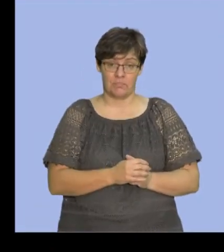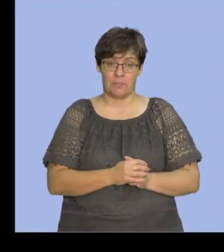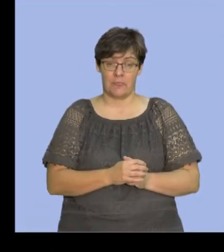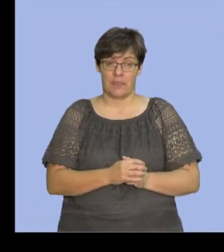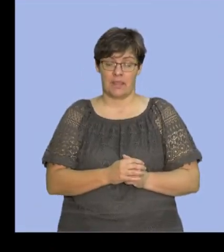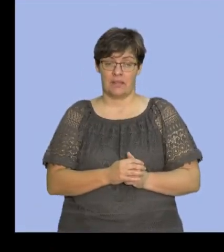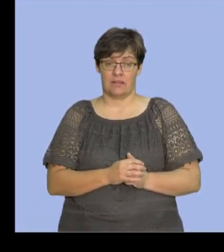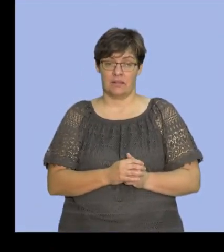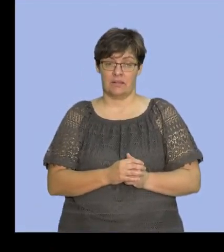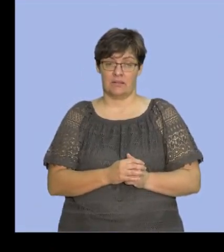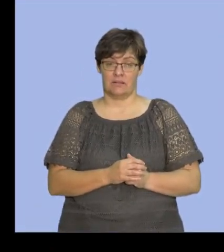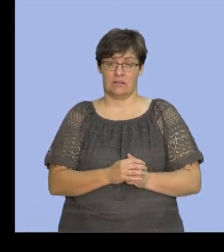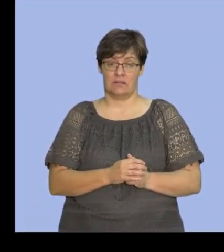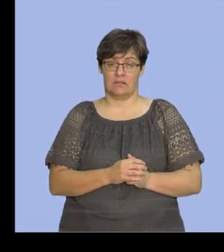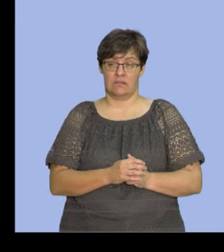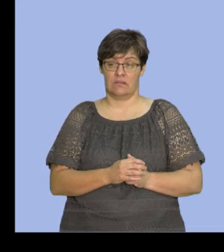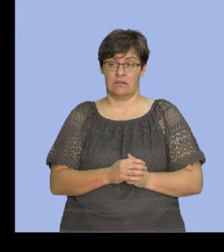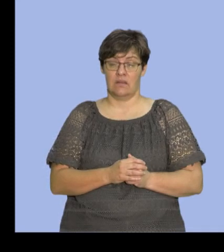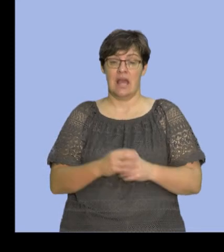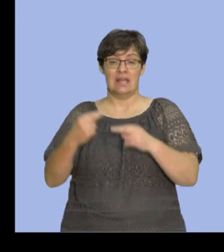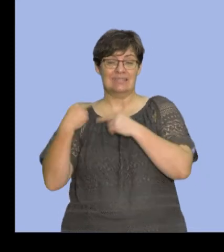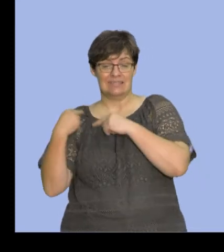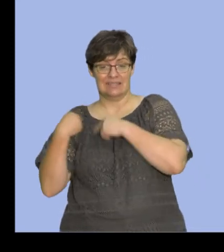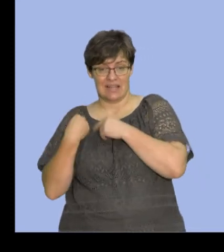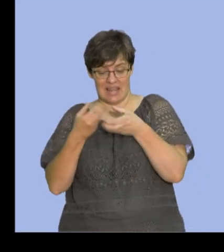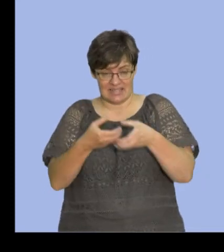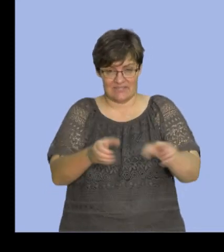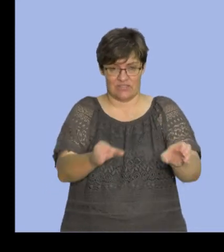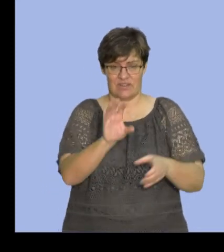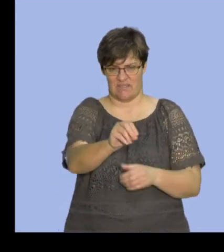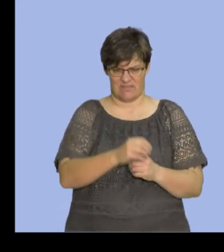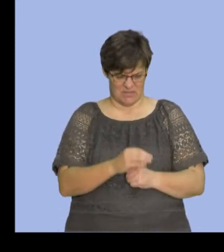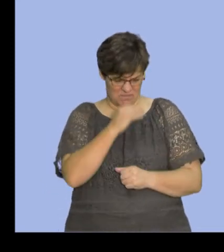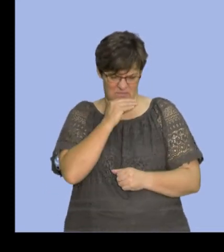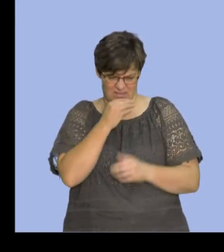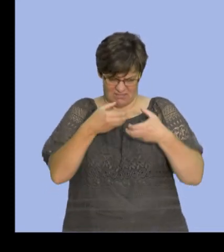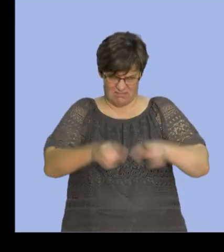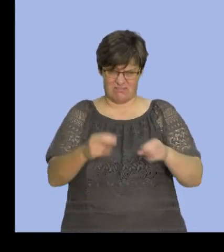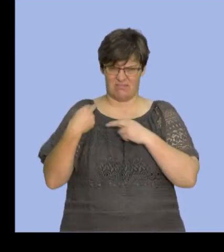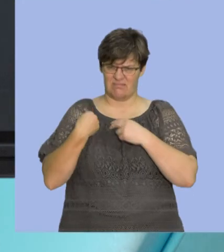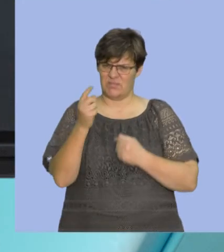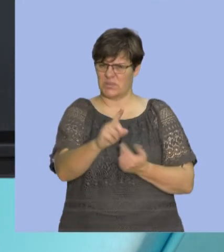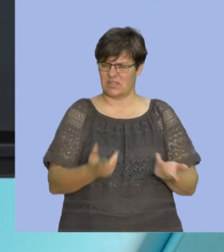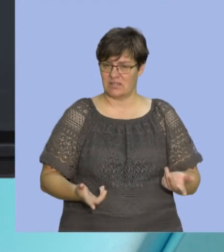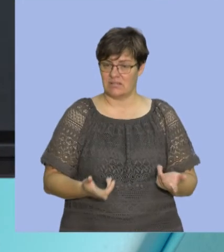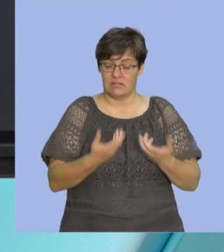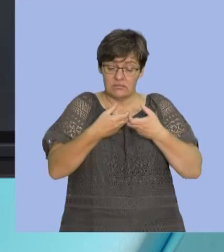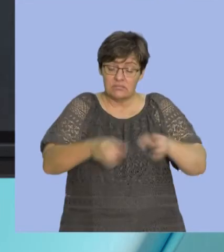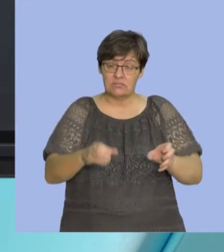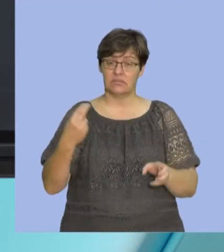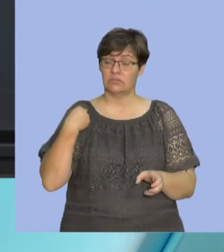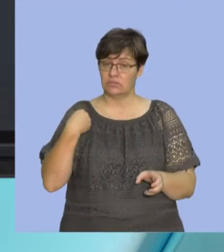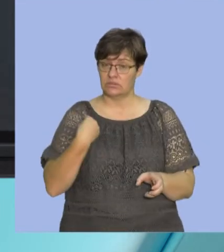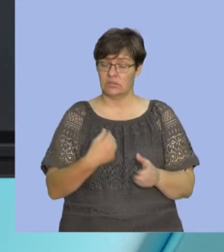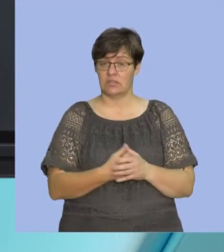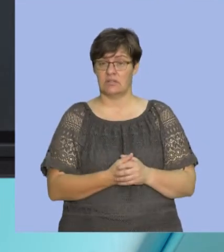have division of duties. What do we mean by division of duties? By division of duties, we